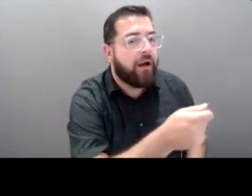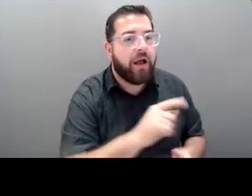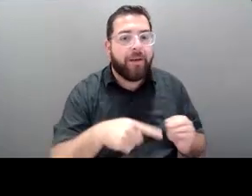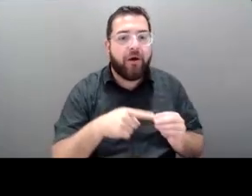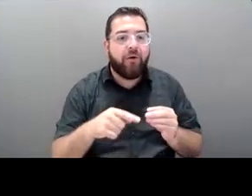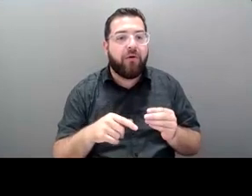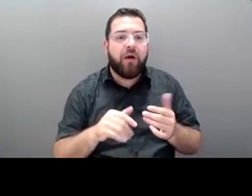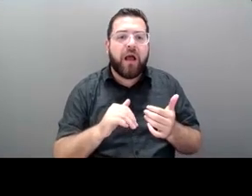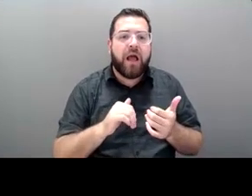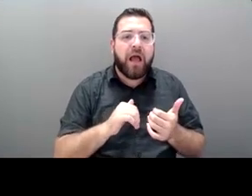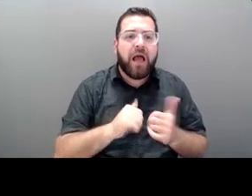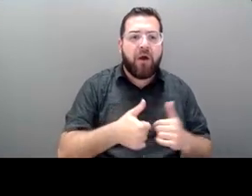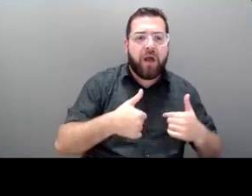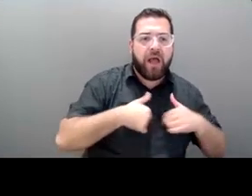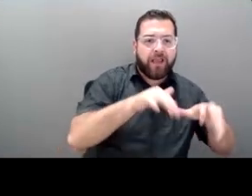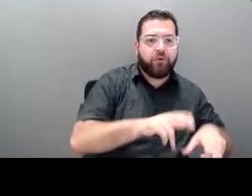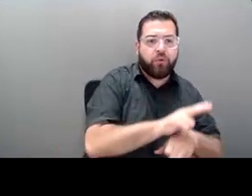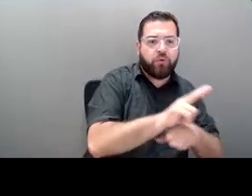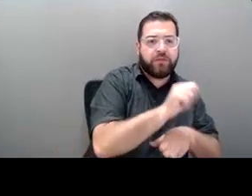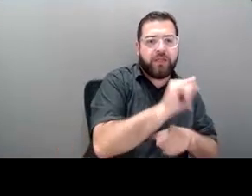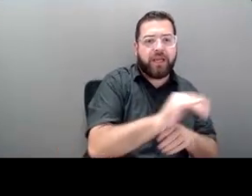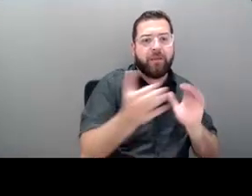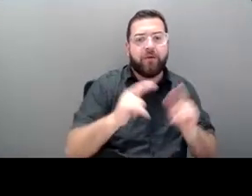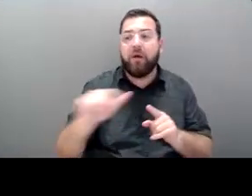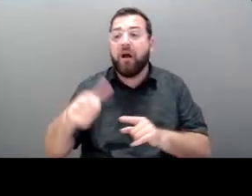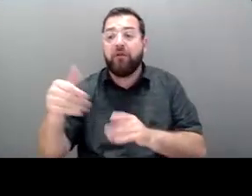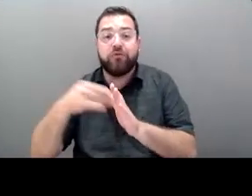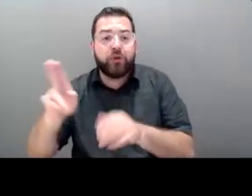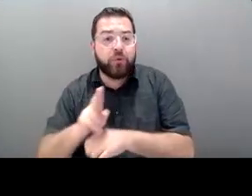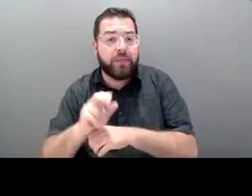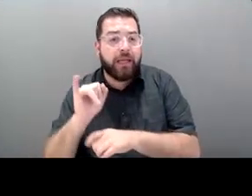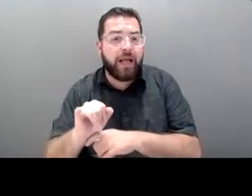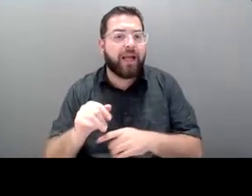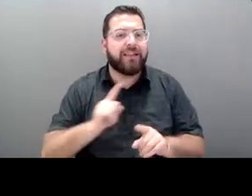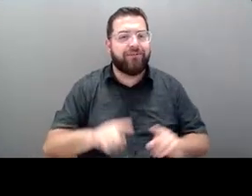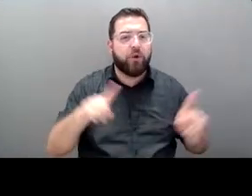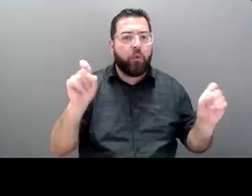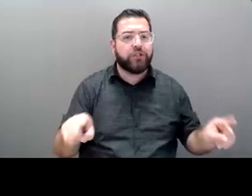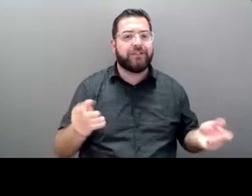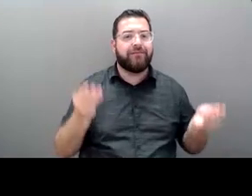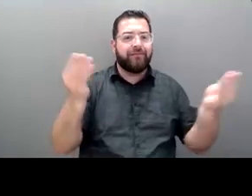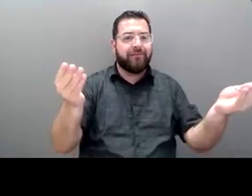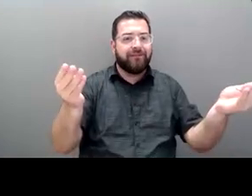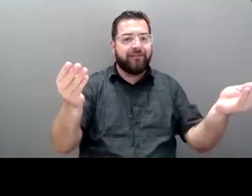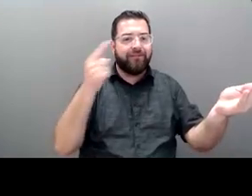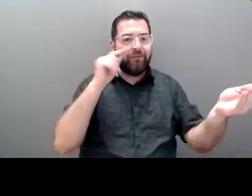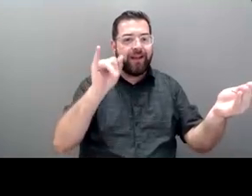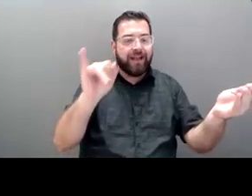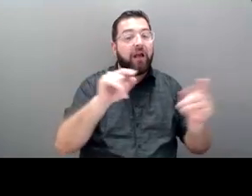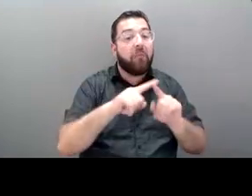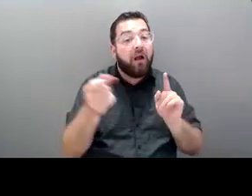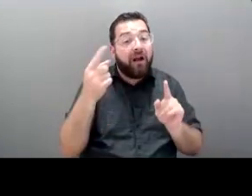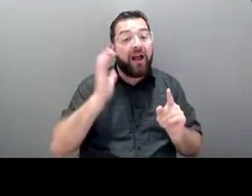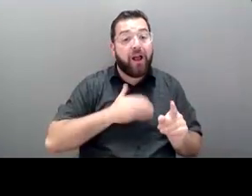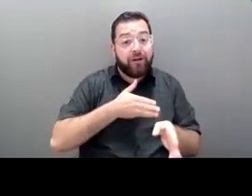prompts, they're interested in the answers they're getting. And then suddenly we're doing, I don't want to go too far in this narrow discipline, but in our discipline,